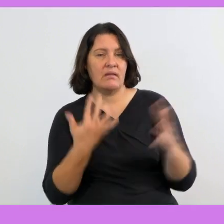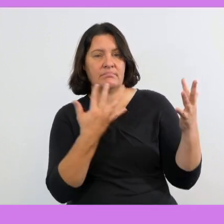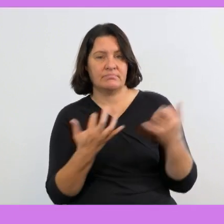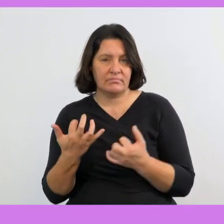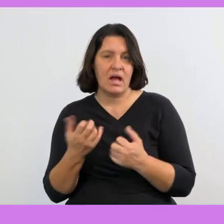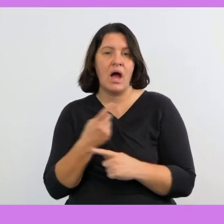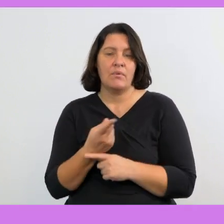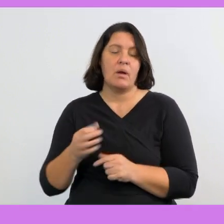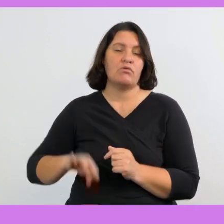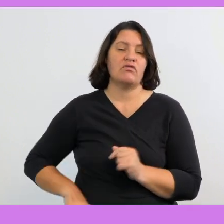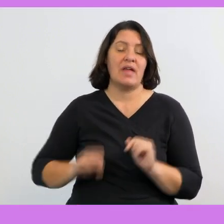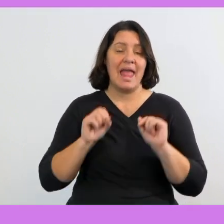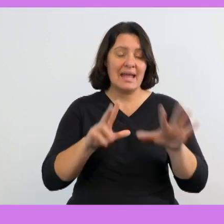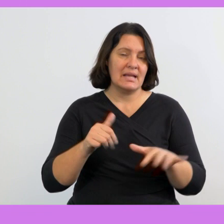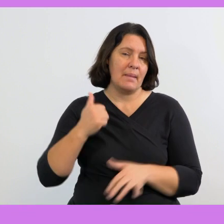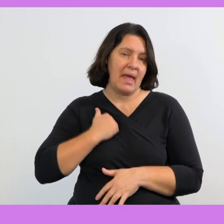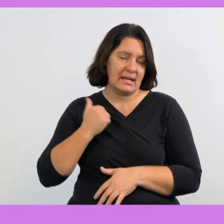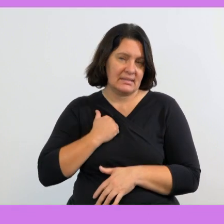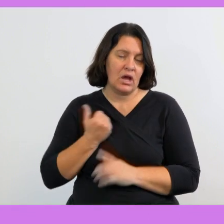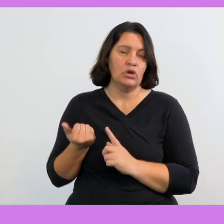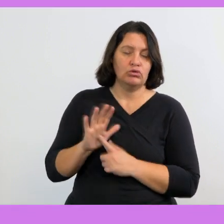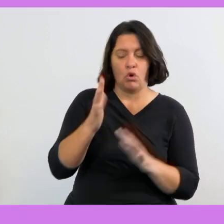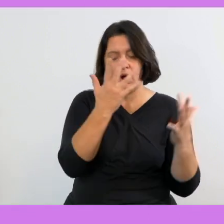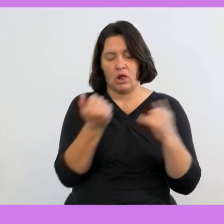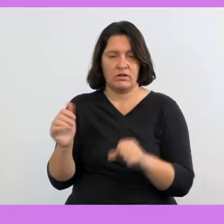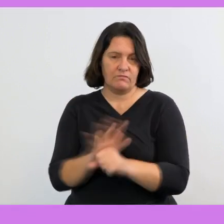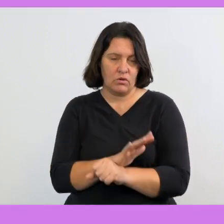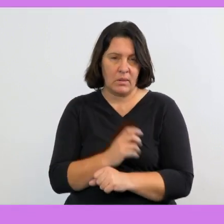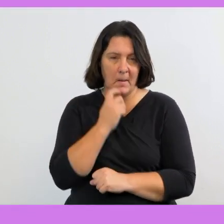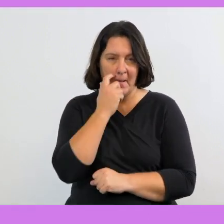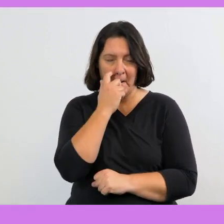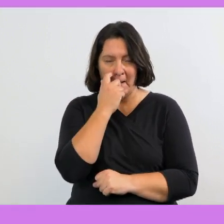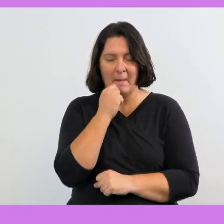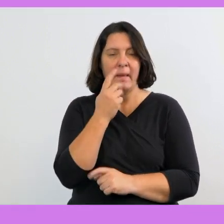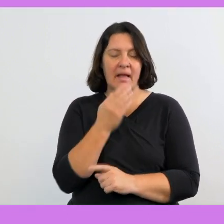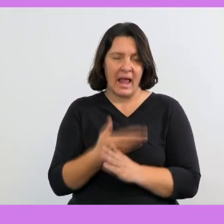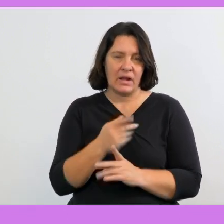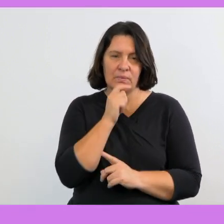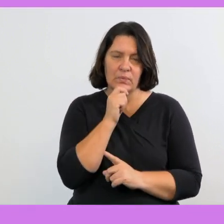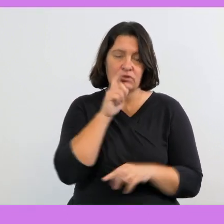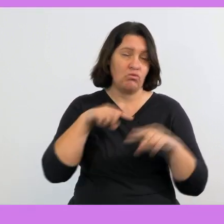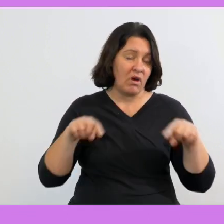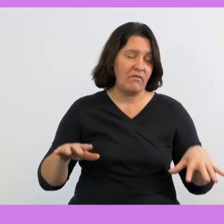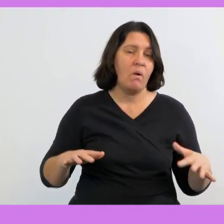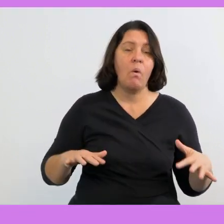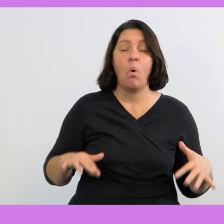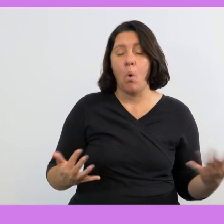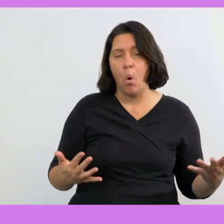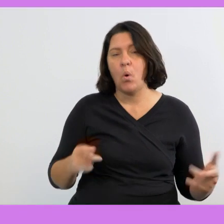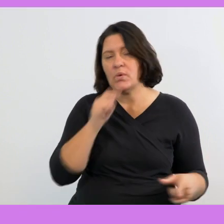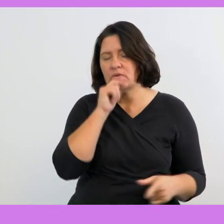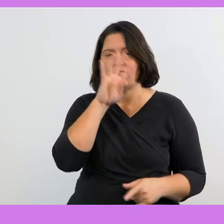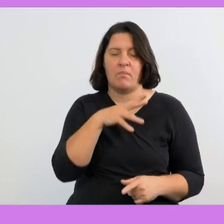1.7, calculate the amount of profit on 18 bags. Show all your calculations, right? Again, we can use the graph, or we